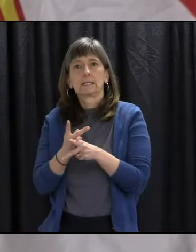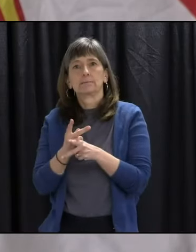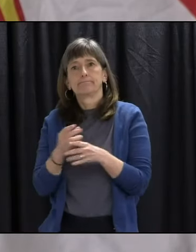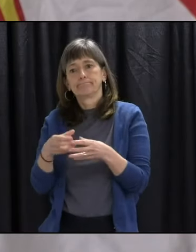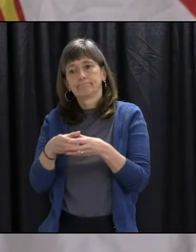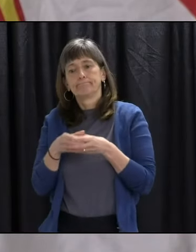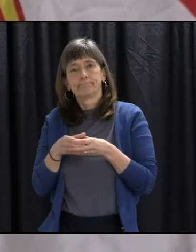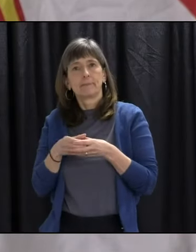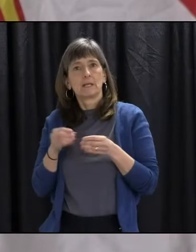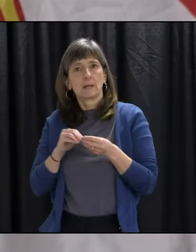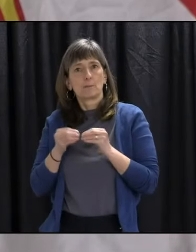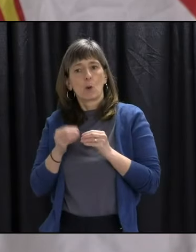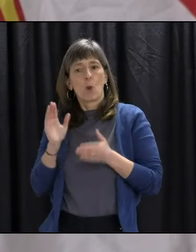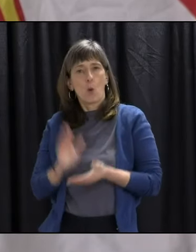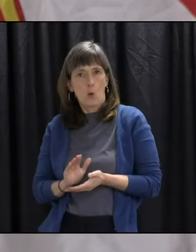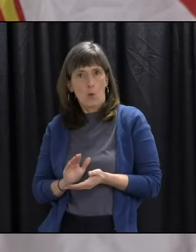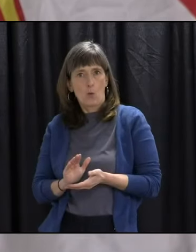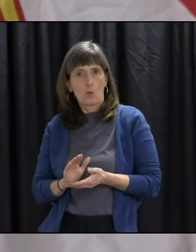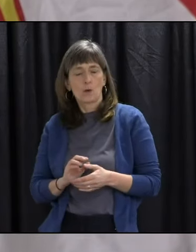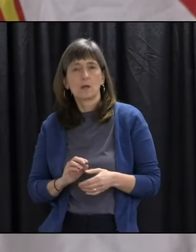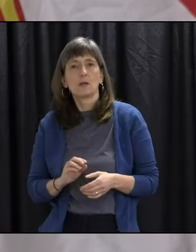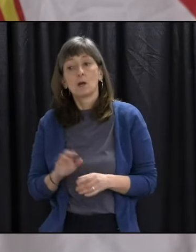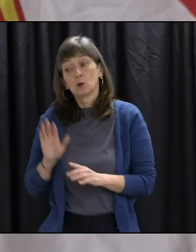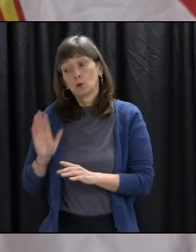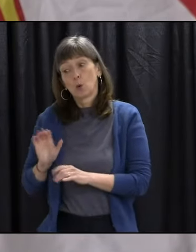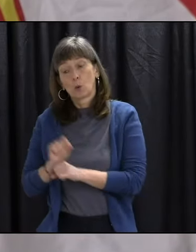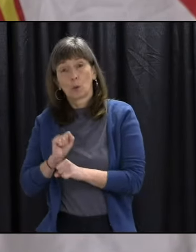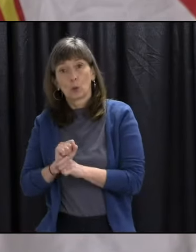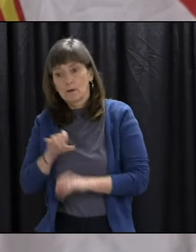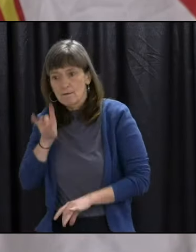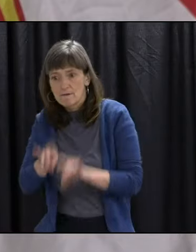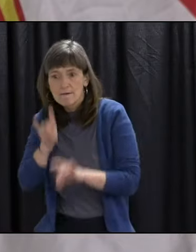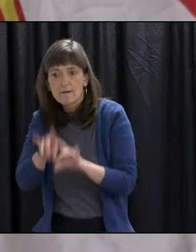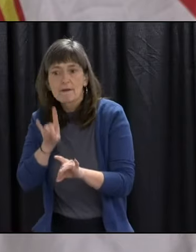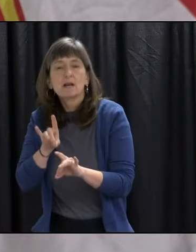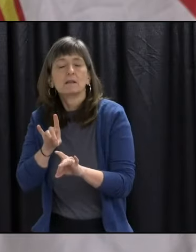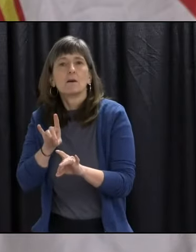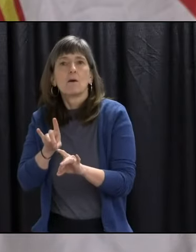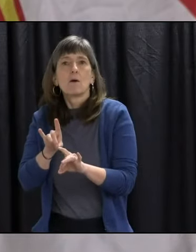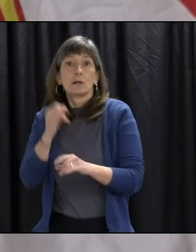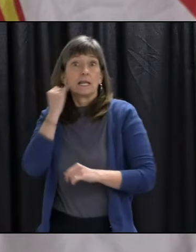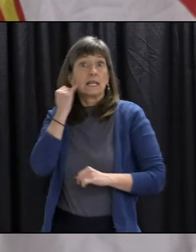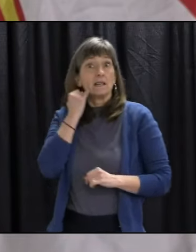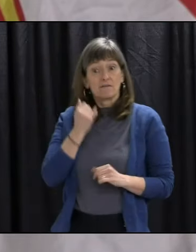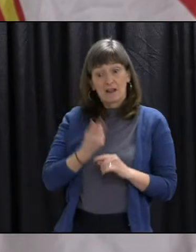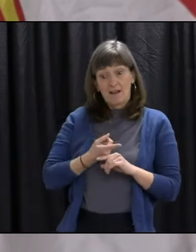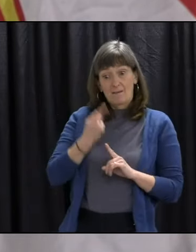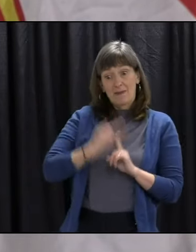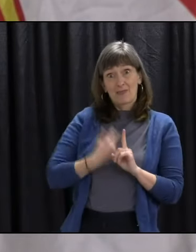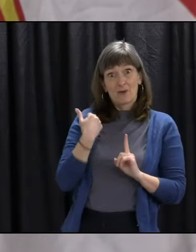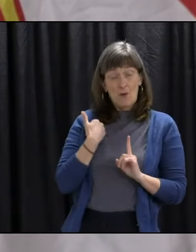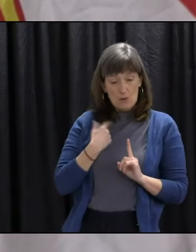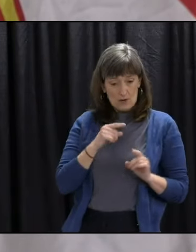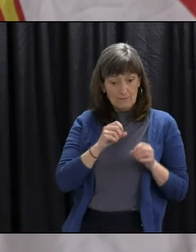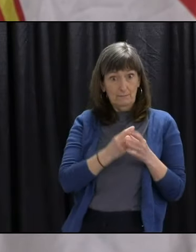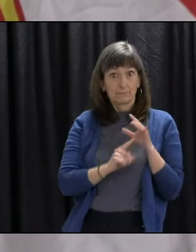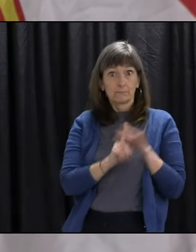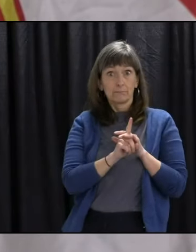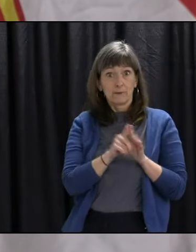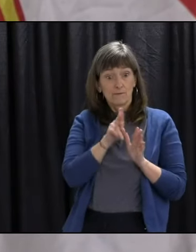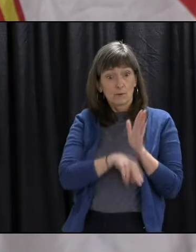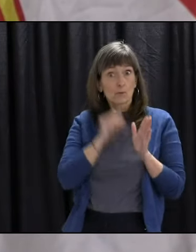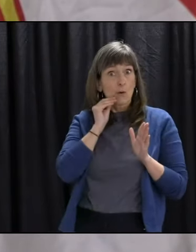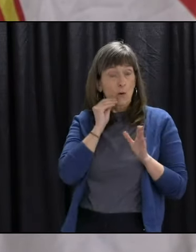without your expertise and quick action, the cluster we experienced in our province last month could have been much larger and likely